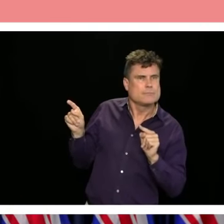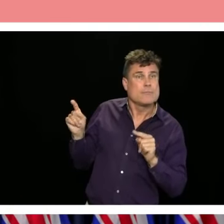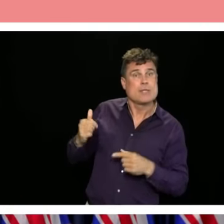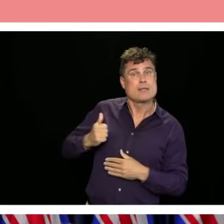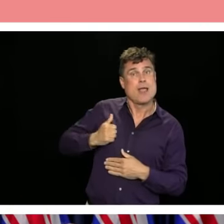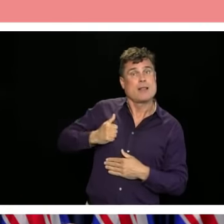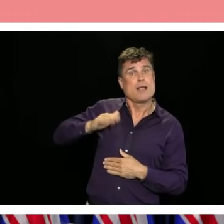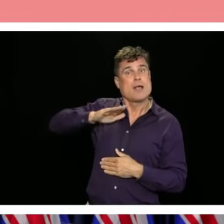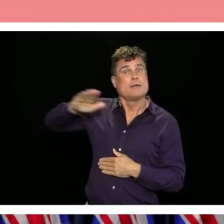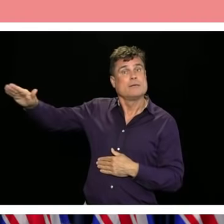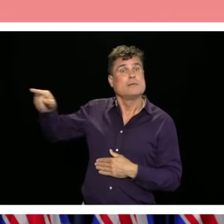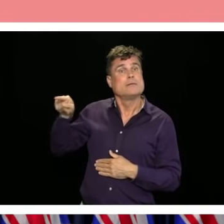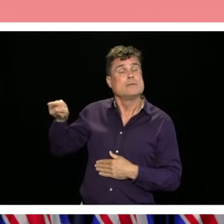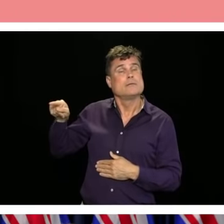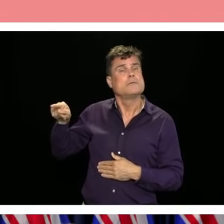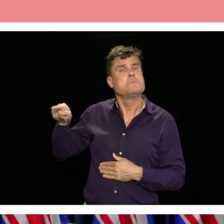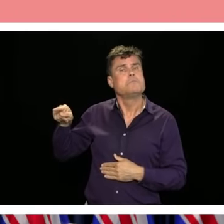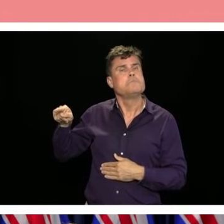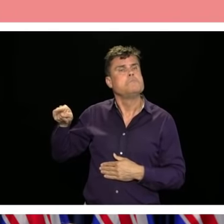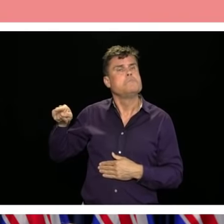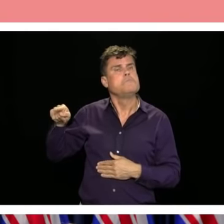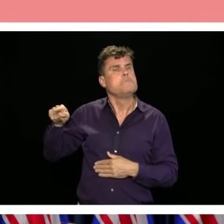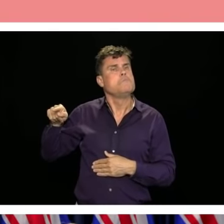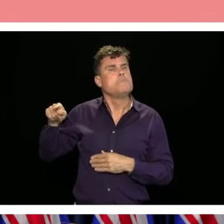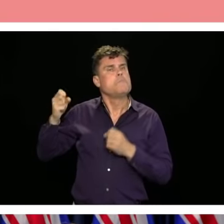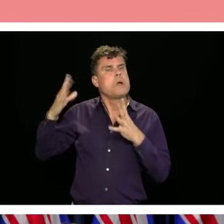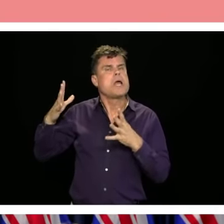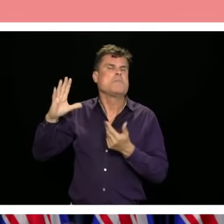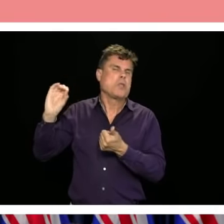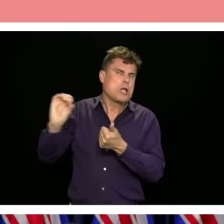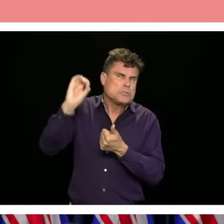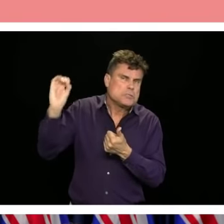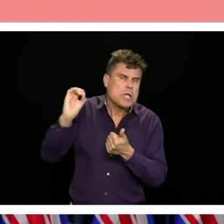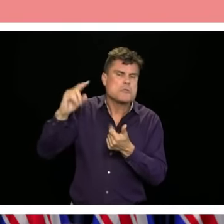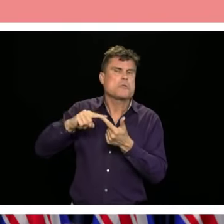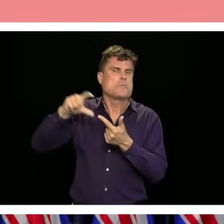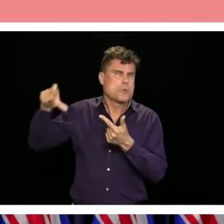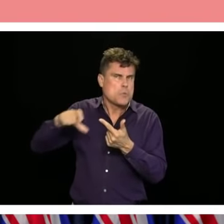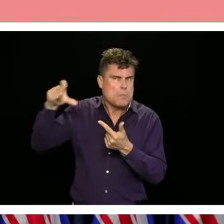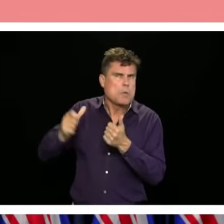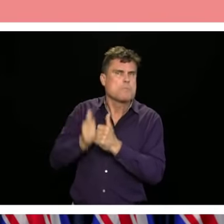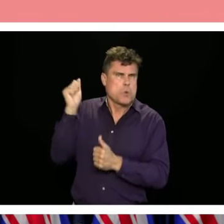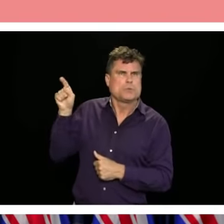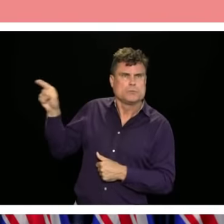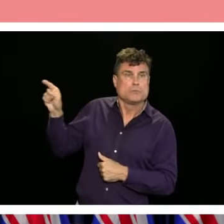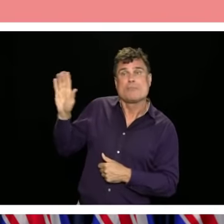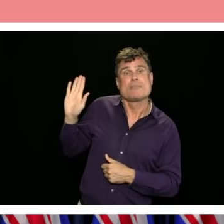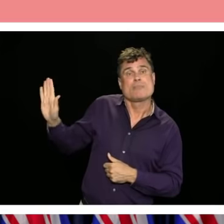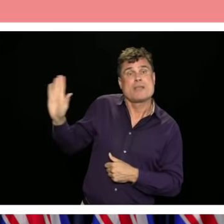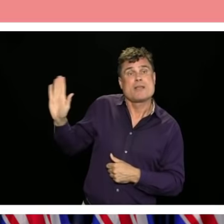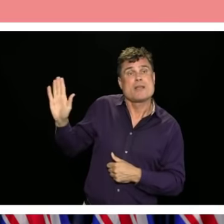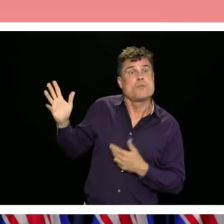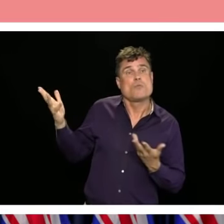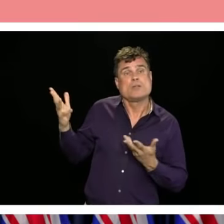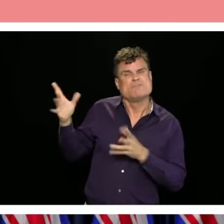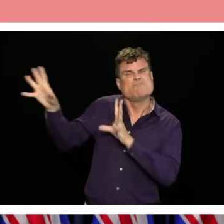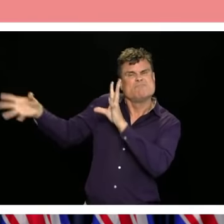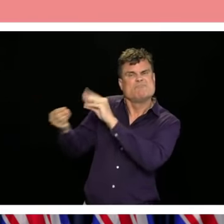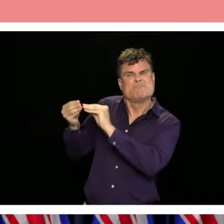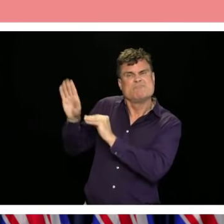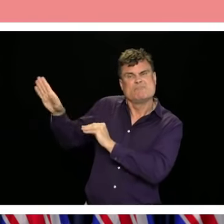and Quebec, where there's a much more balance and slightly more women than men. And really, I believe that